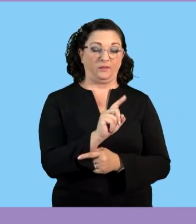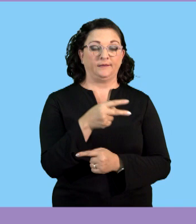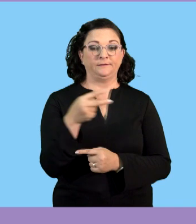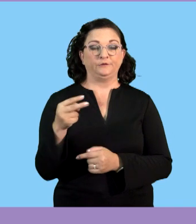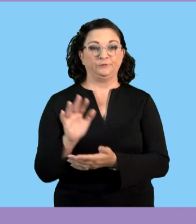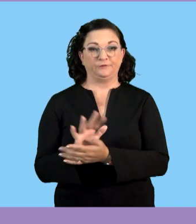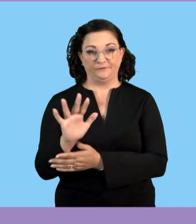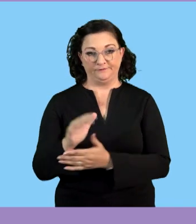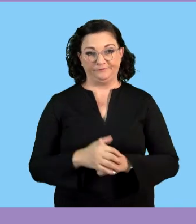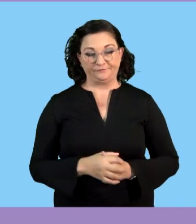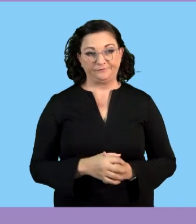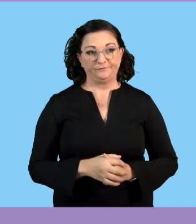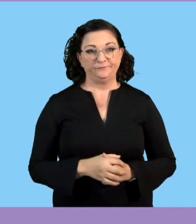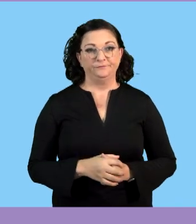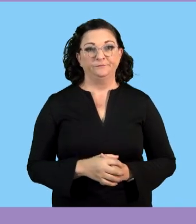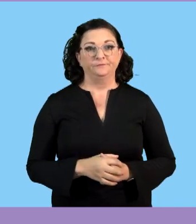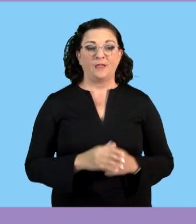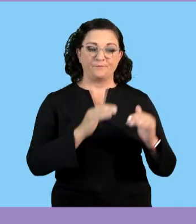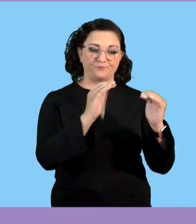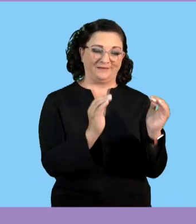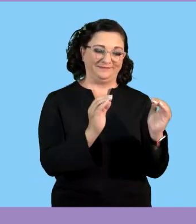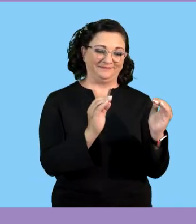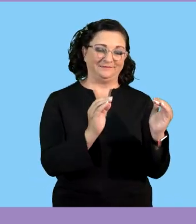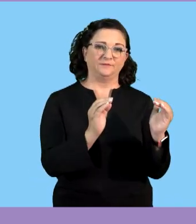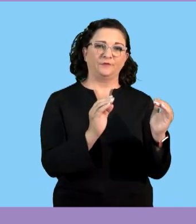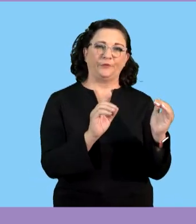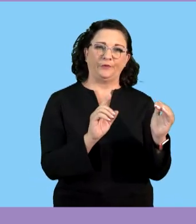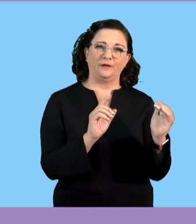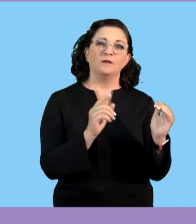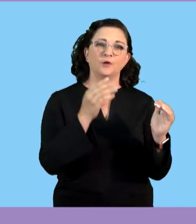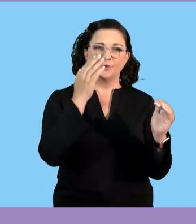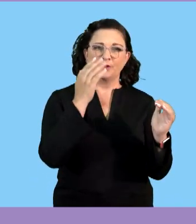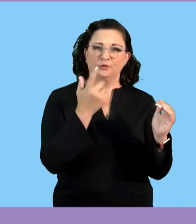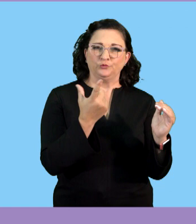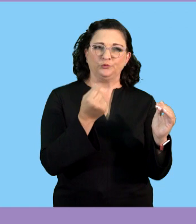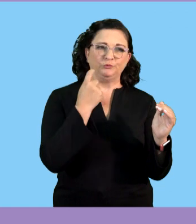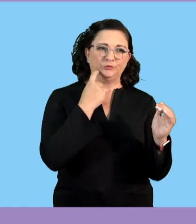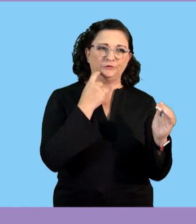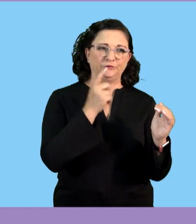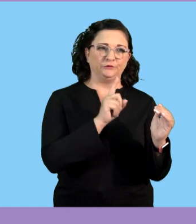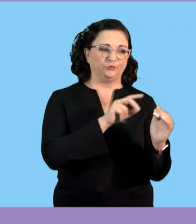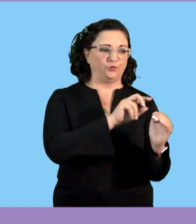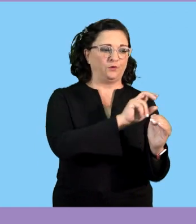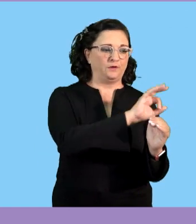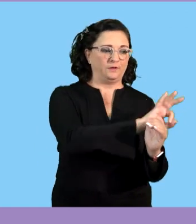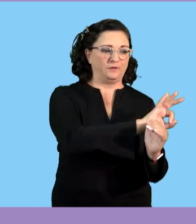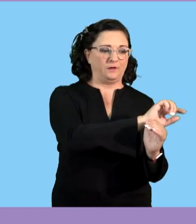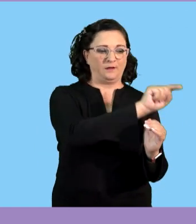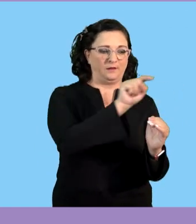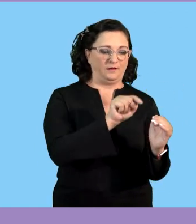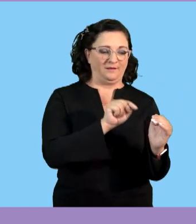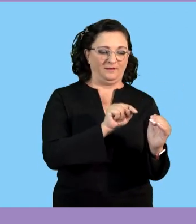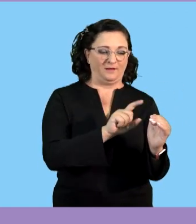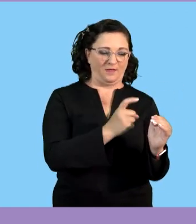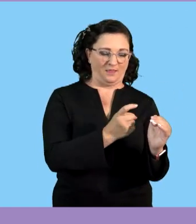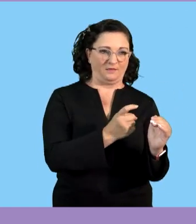in brackets, and that is equals to 15. So when we have brackets, the easiest way is just to distribute the brackets. So 3 multiplied by